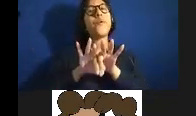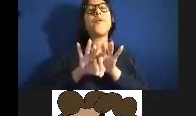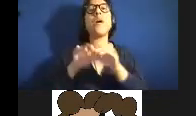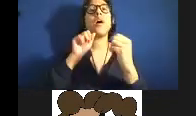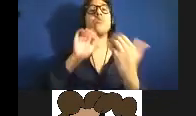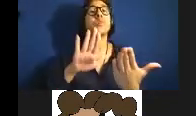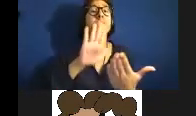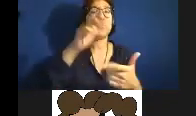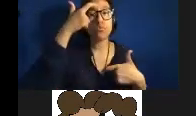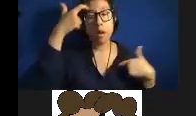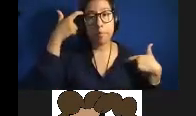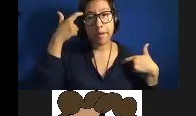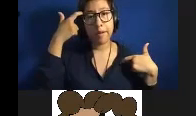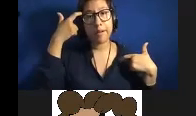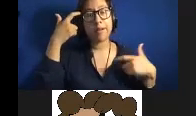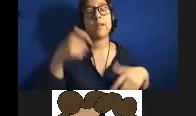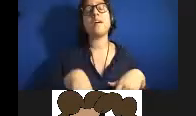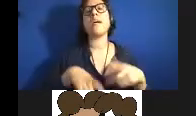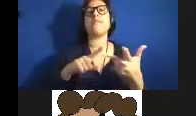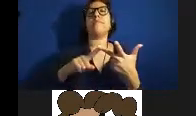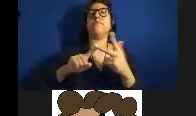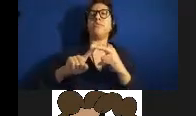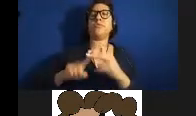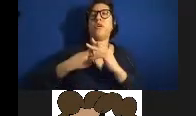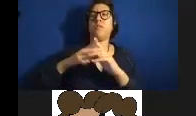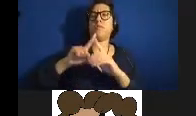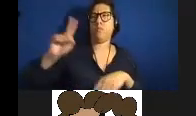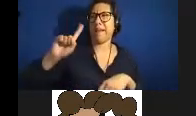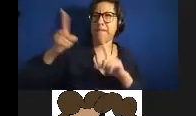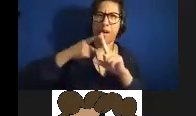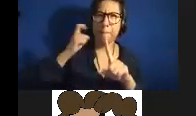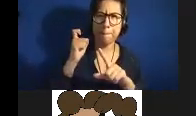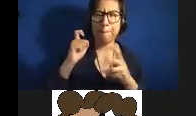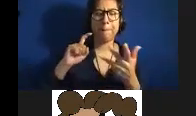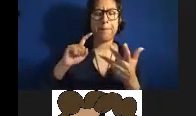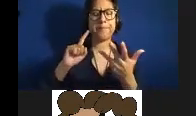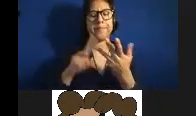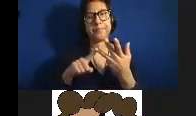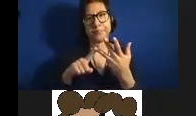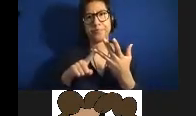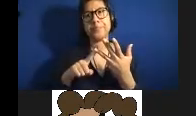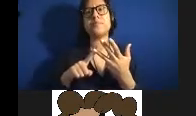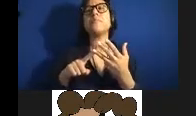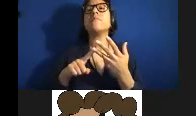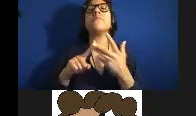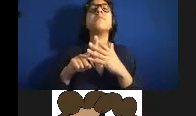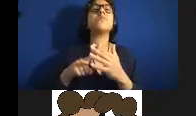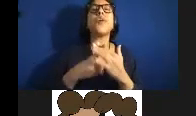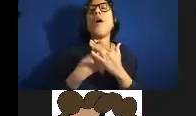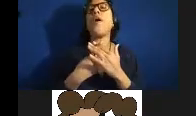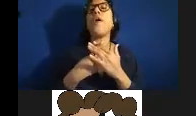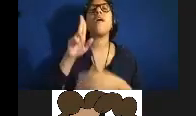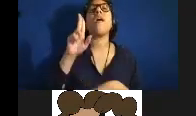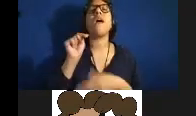trauma, right, and getting to the root causes of behaviors. And then three, starting to do some of the unlearning